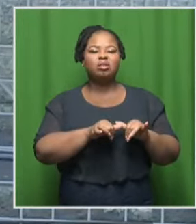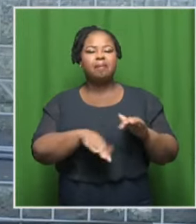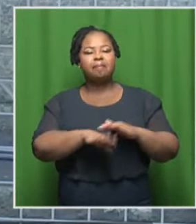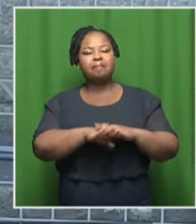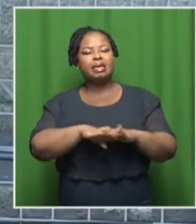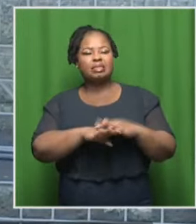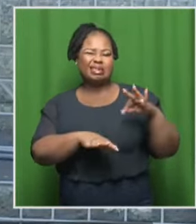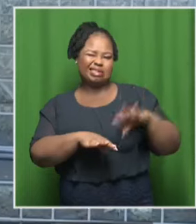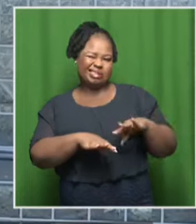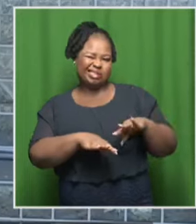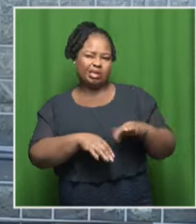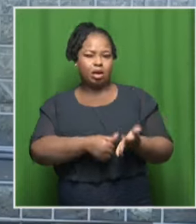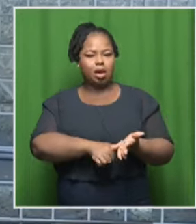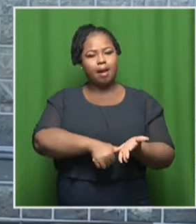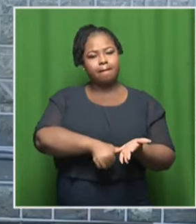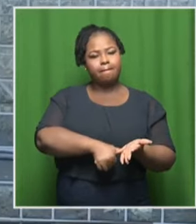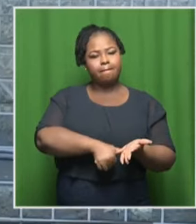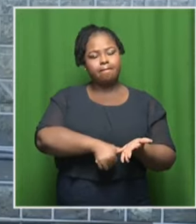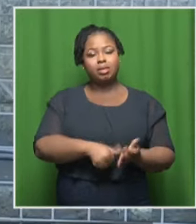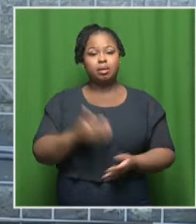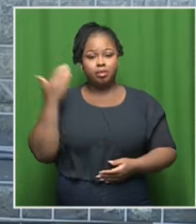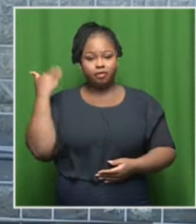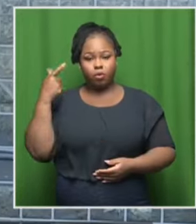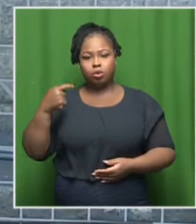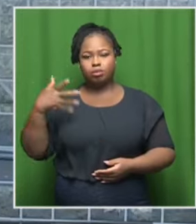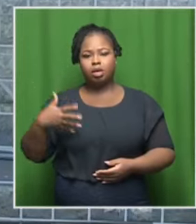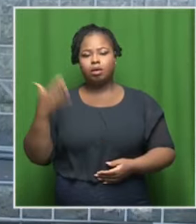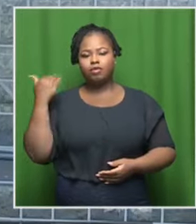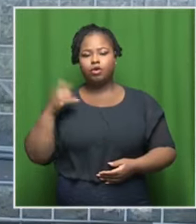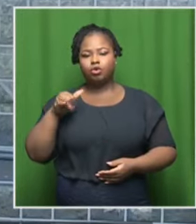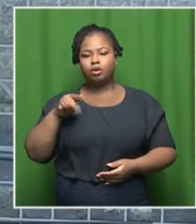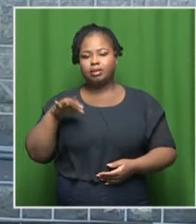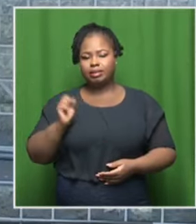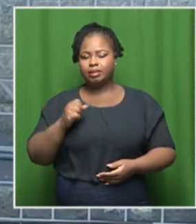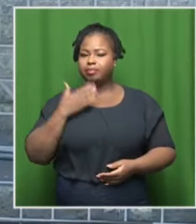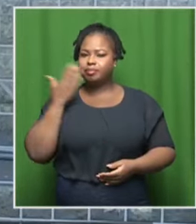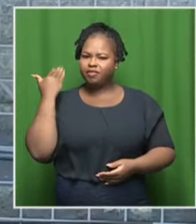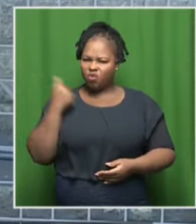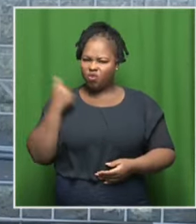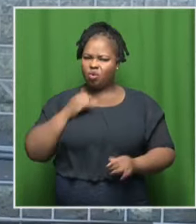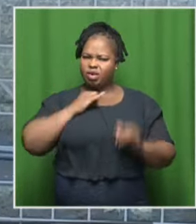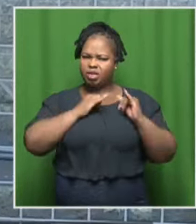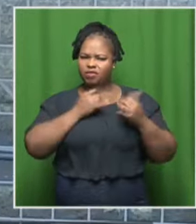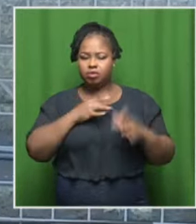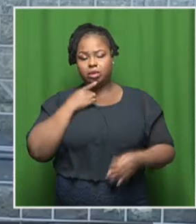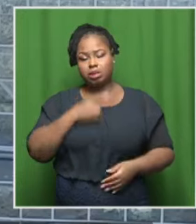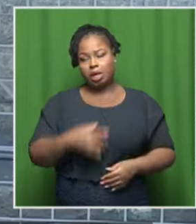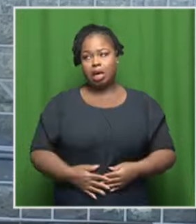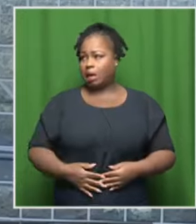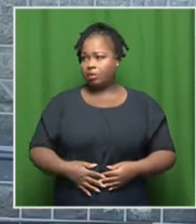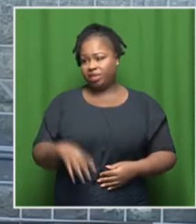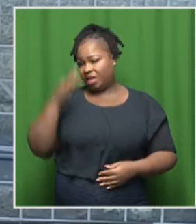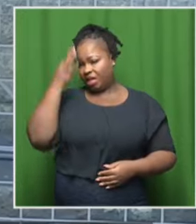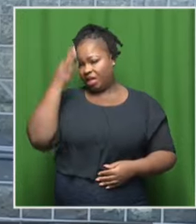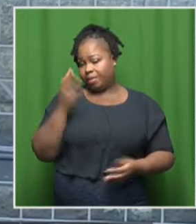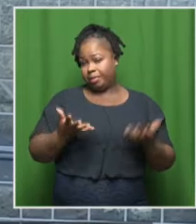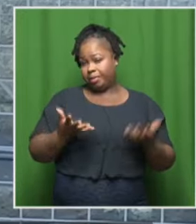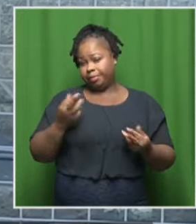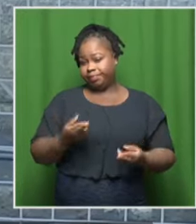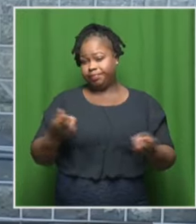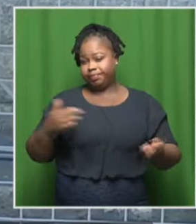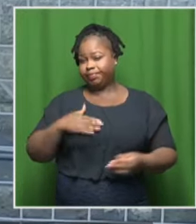he'll speak to that, as our previous speaker Johannes Kosa was saying. Maybe the government doesn't feel that it has sufficient resources